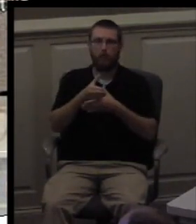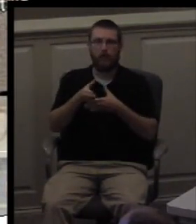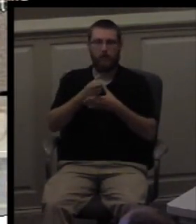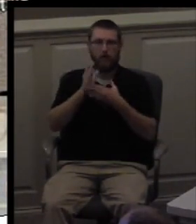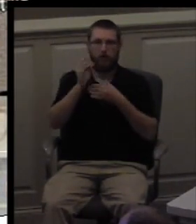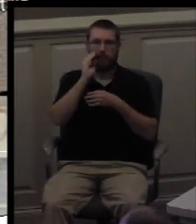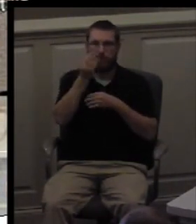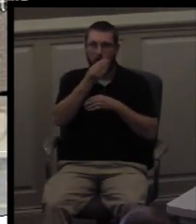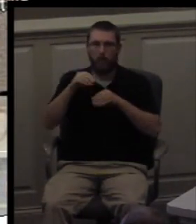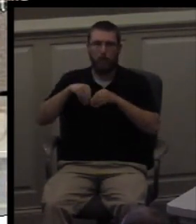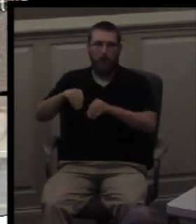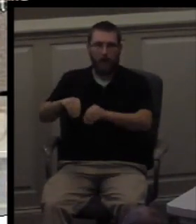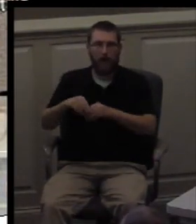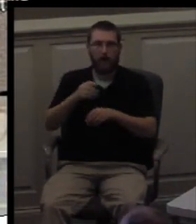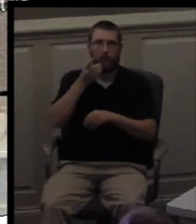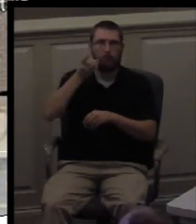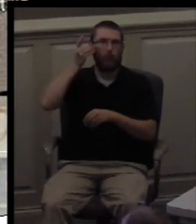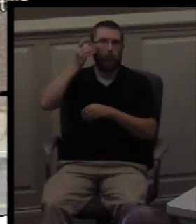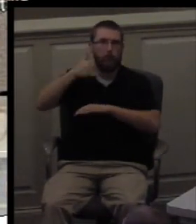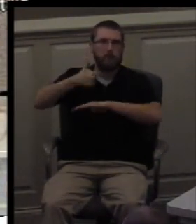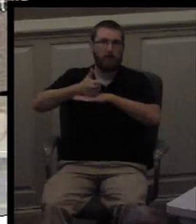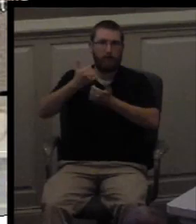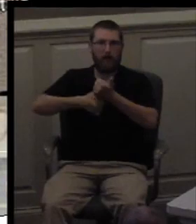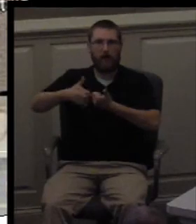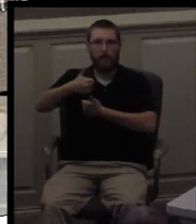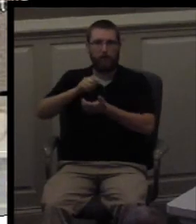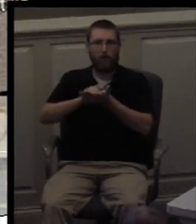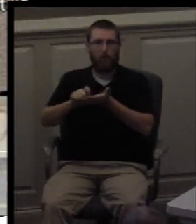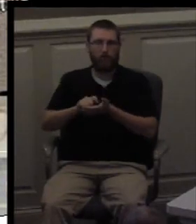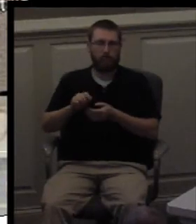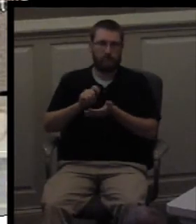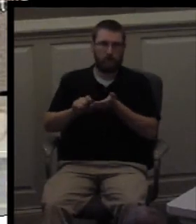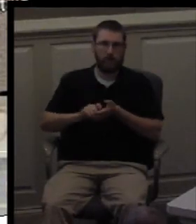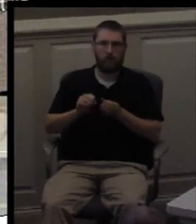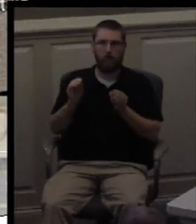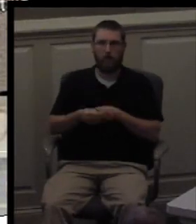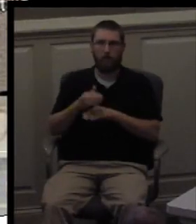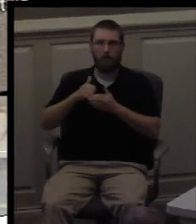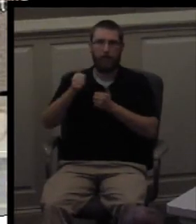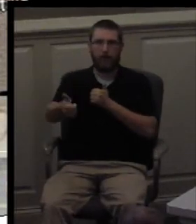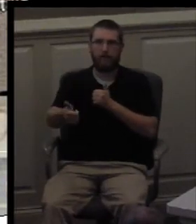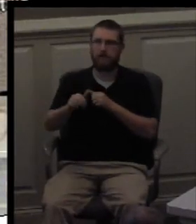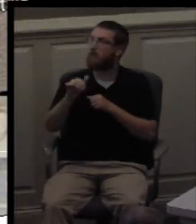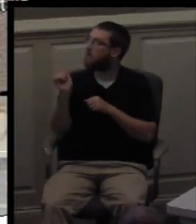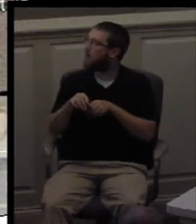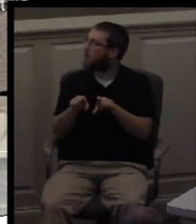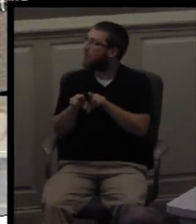landscaped. The dormitories and the administrative offices would view onto this courtyard. And it